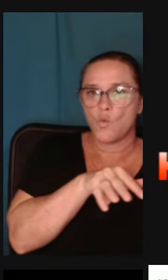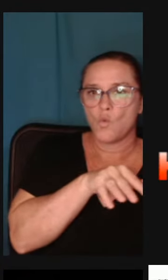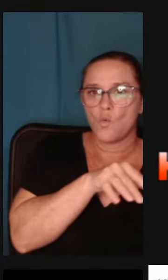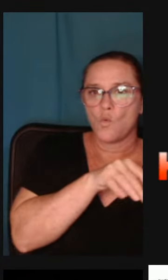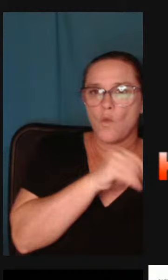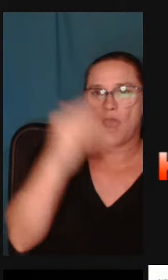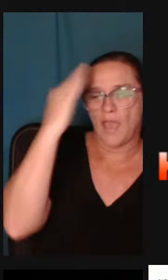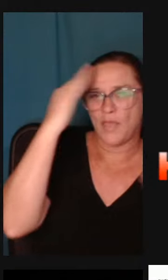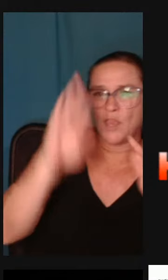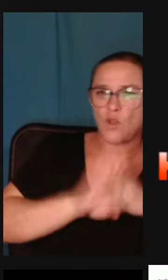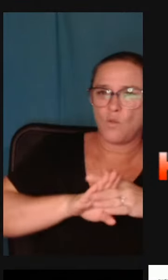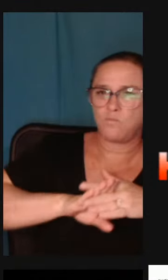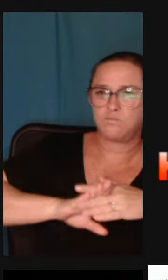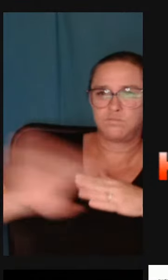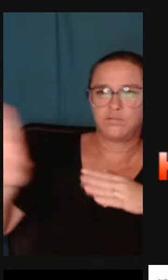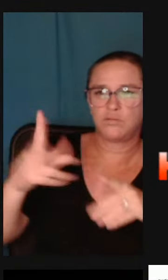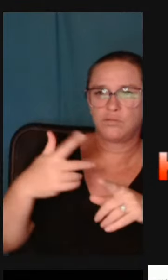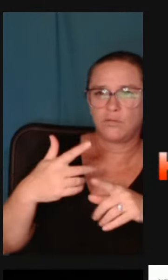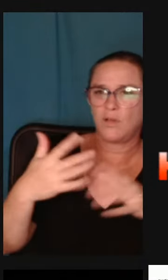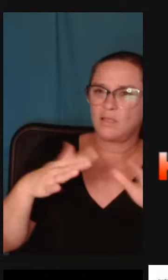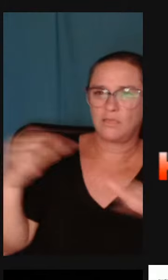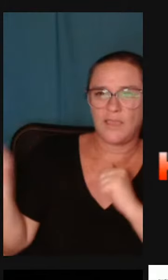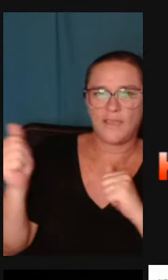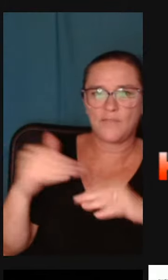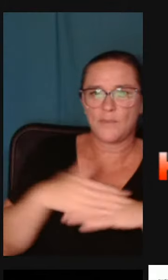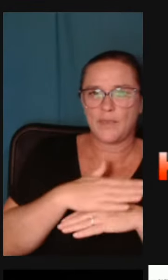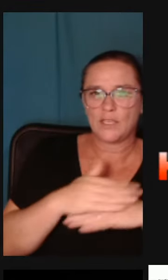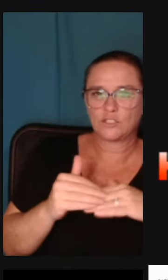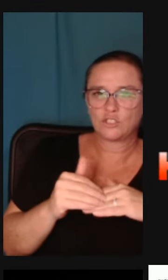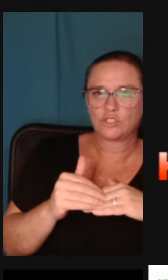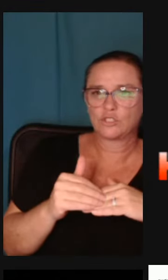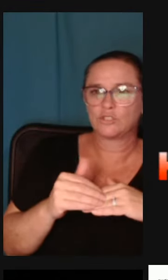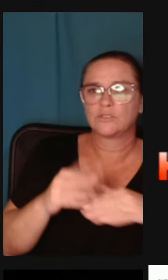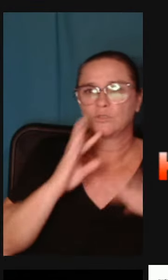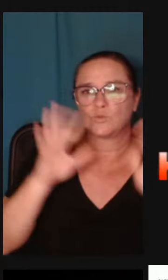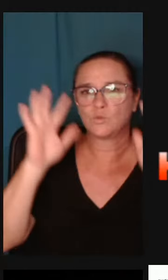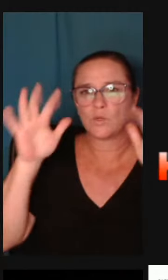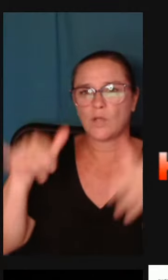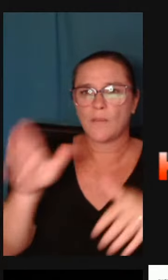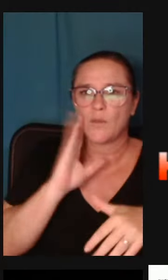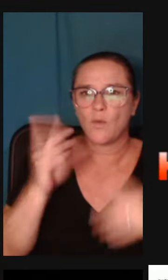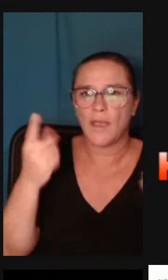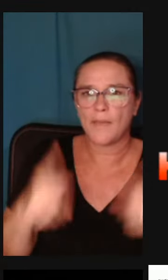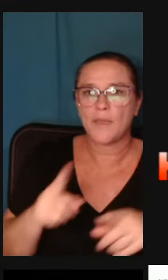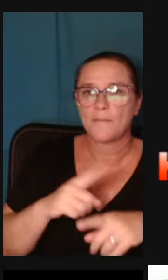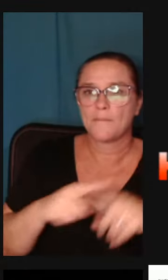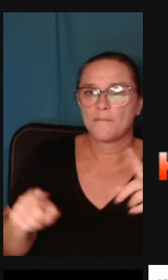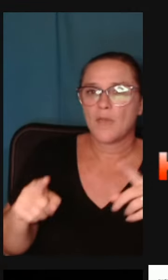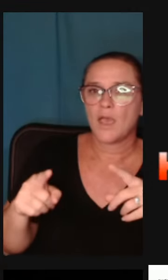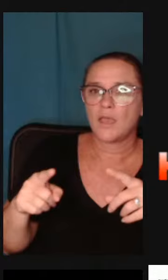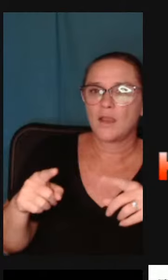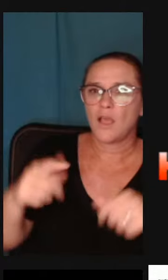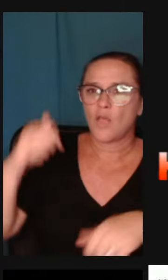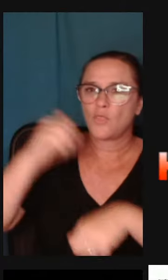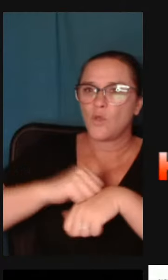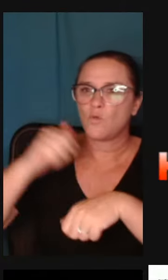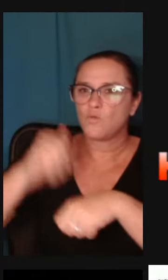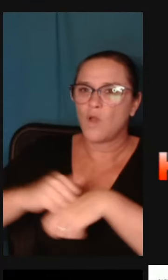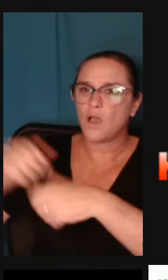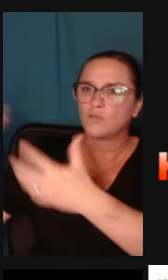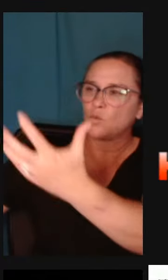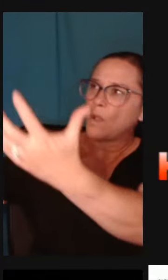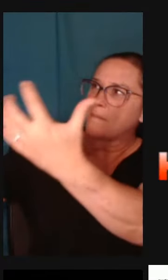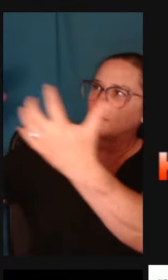to run fast away from the beach. A tsunami. But the crashing boulders were coming downhill in a huge wave of their